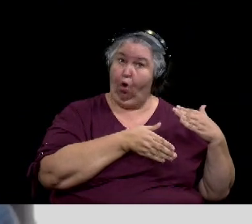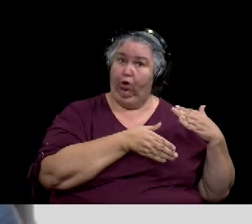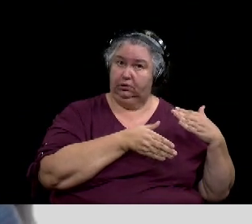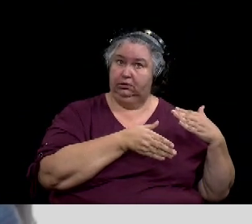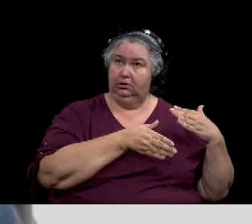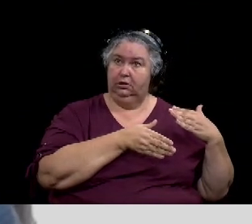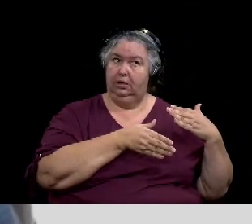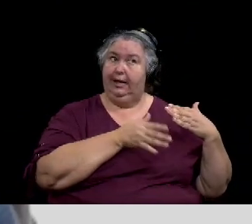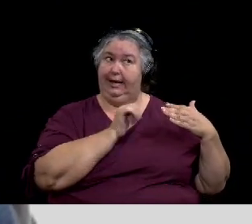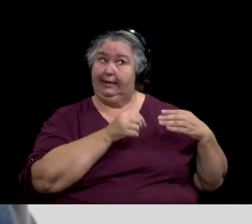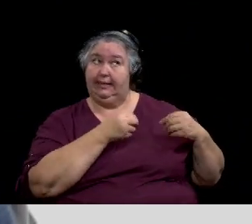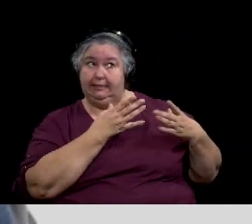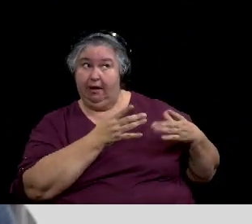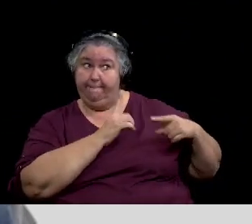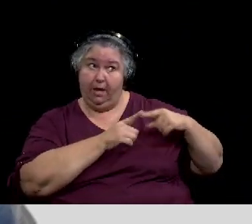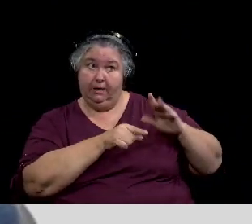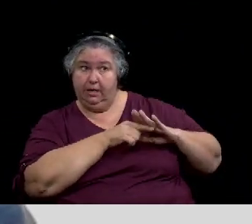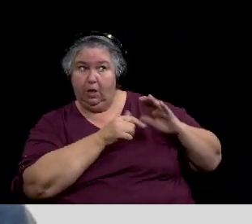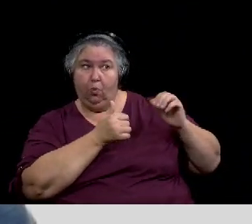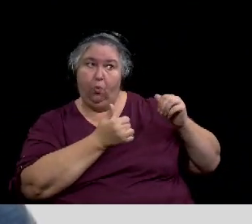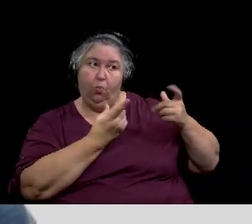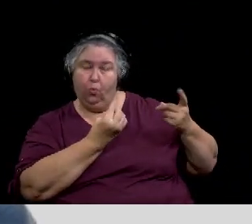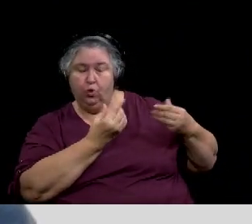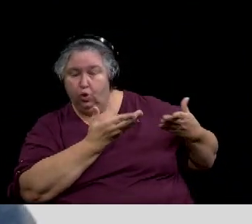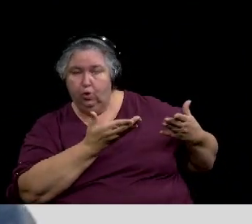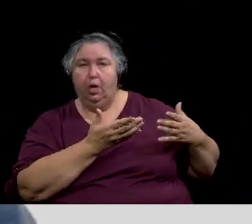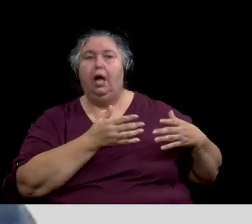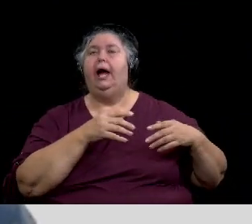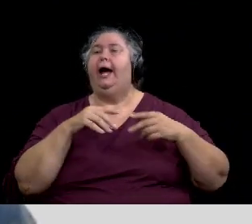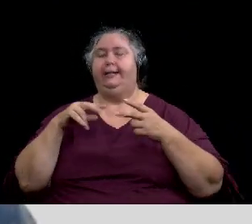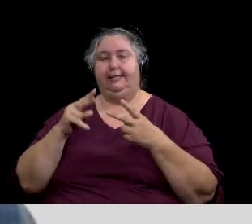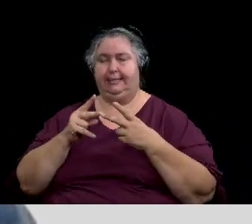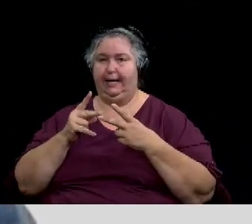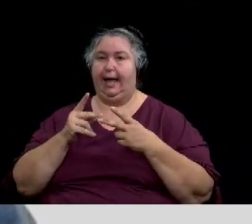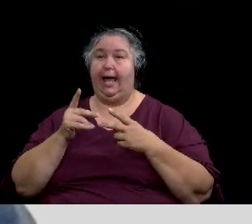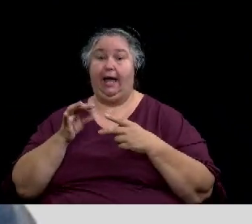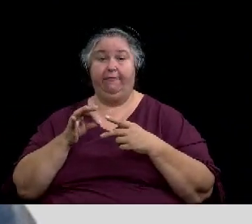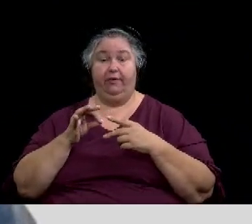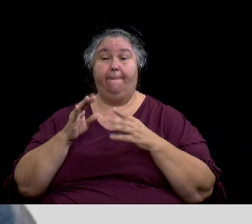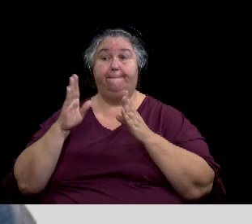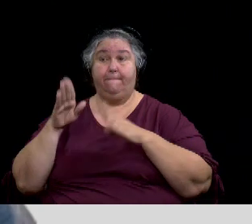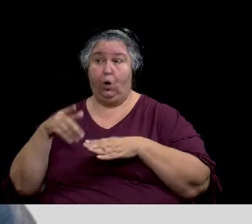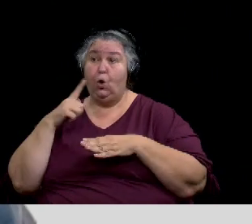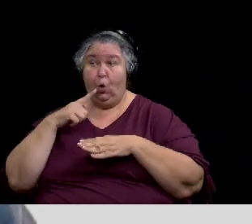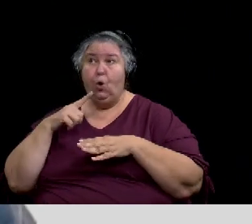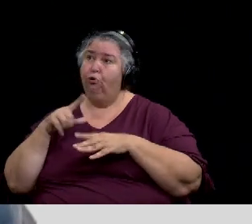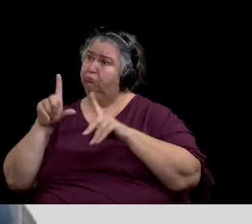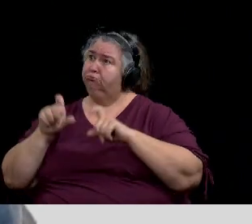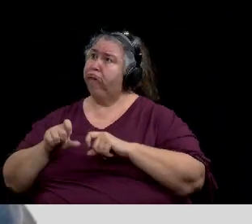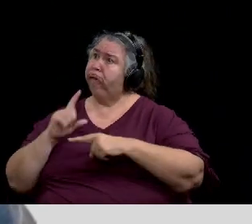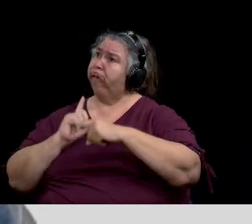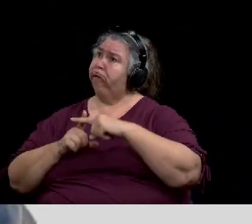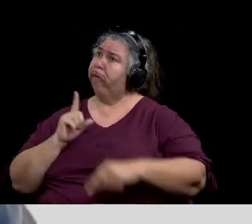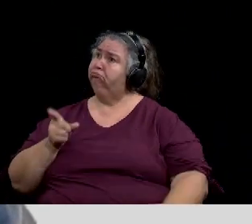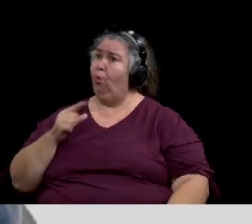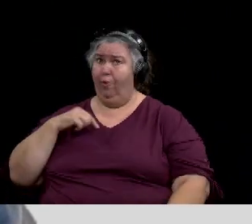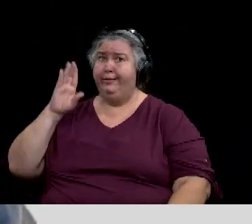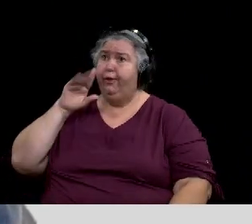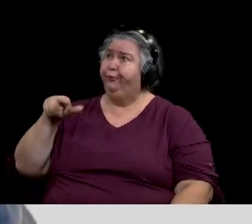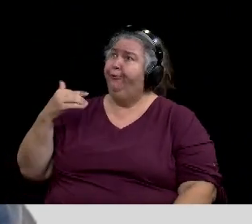provide a definitive answer on what they should do. The second is someone who did test positive, and now we certainly know they